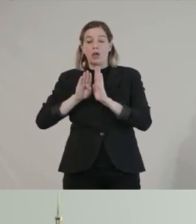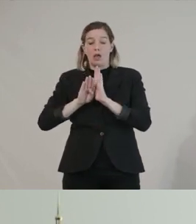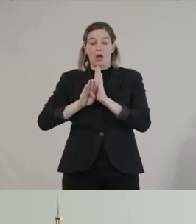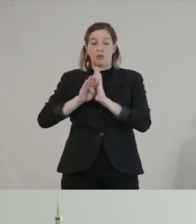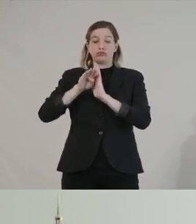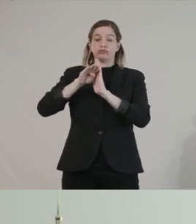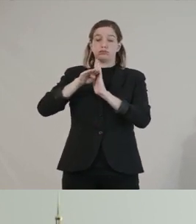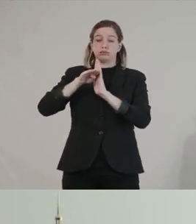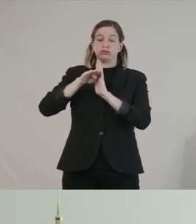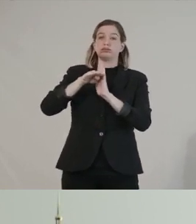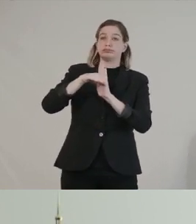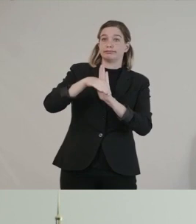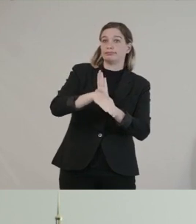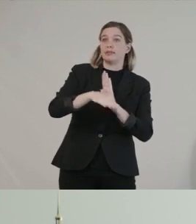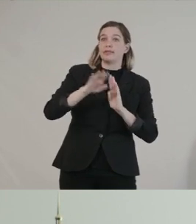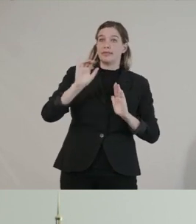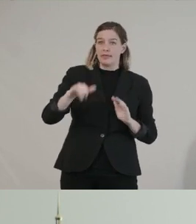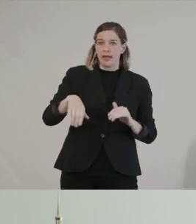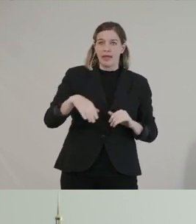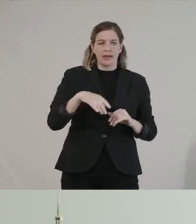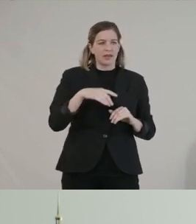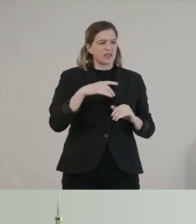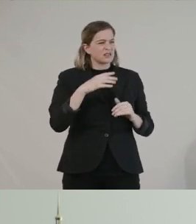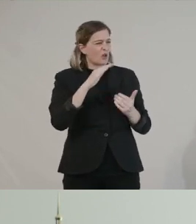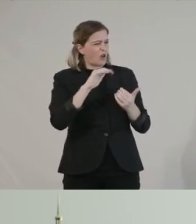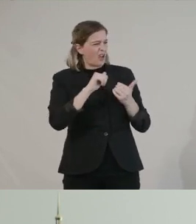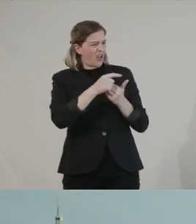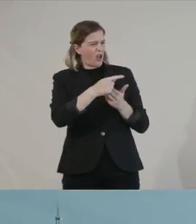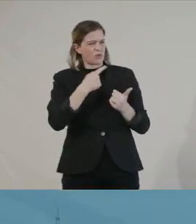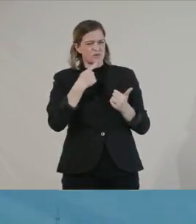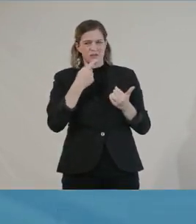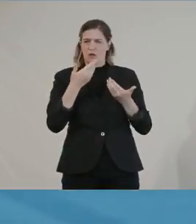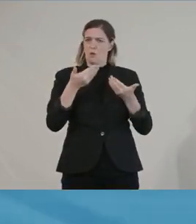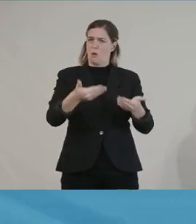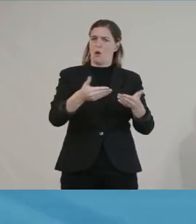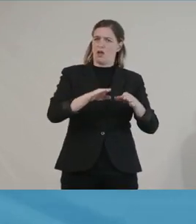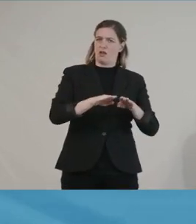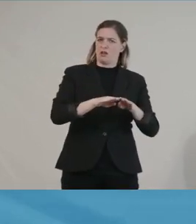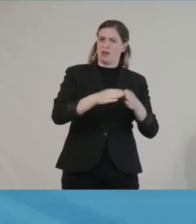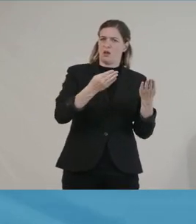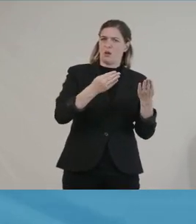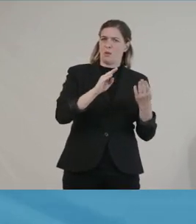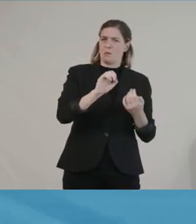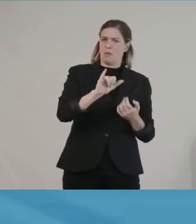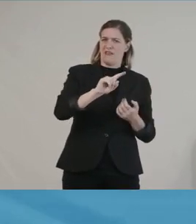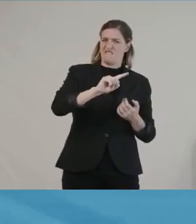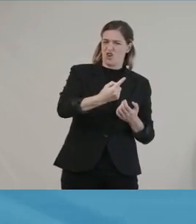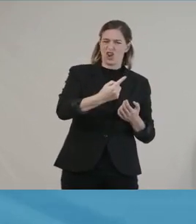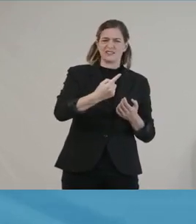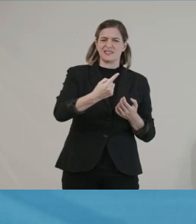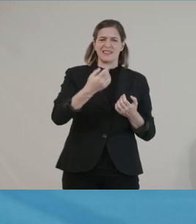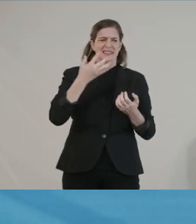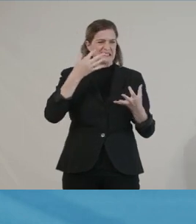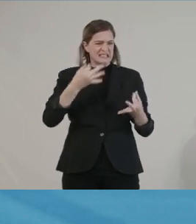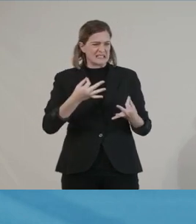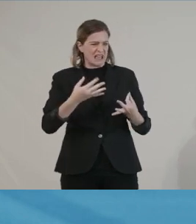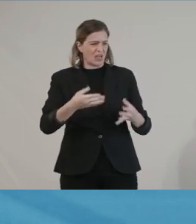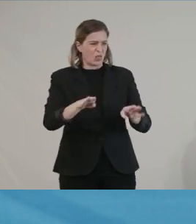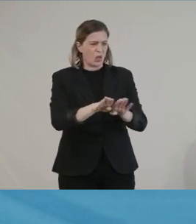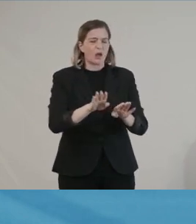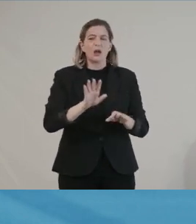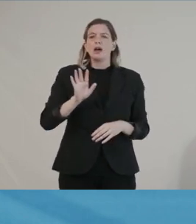May 1st unless it's for the go away? Projections. The question is around projections.